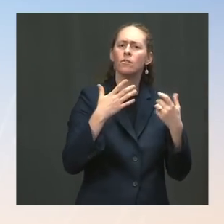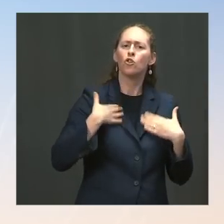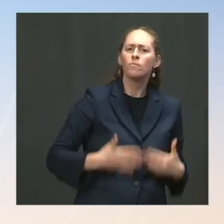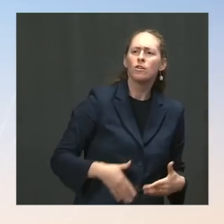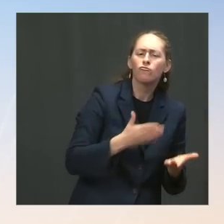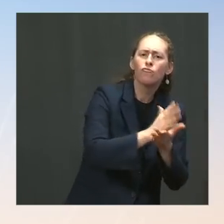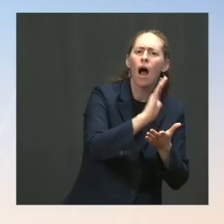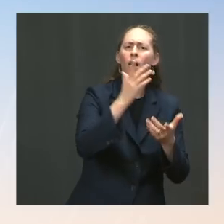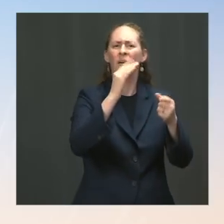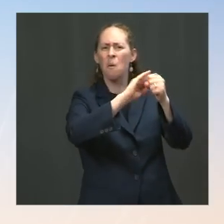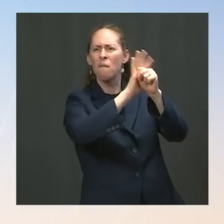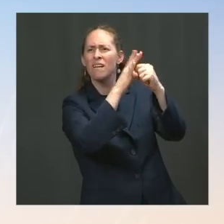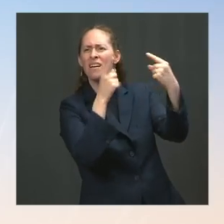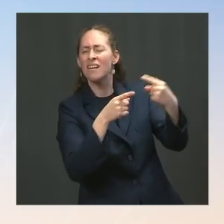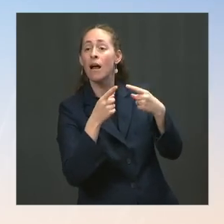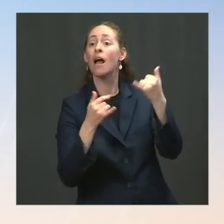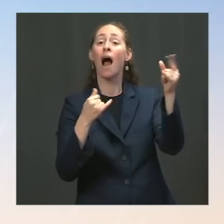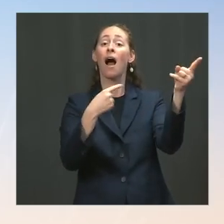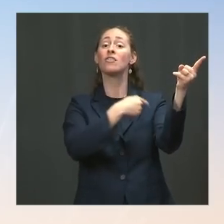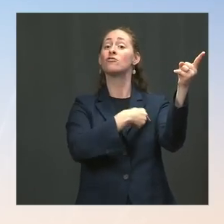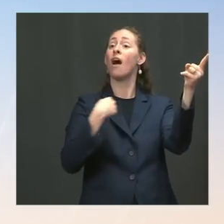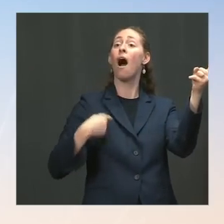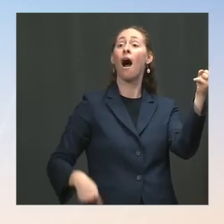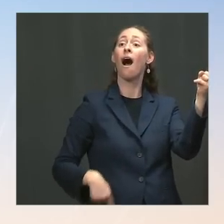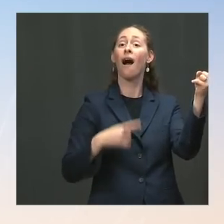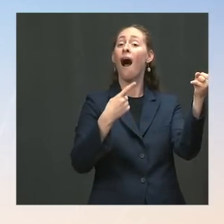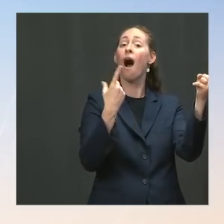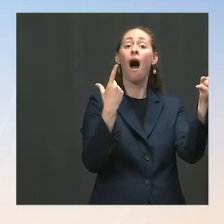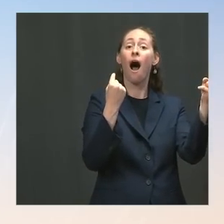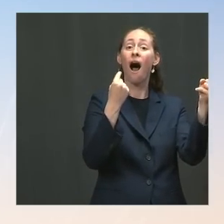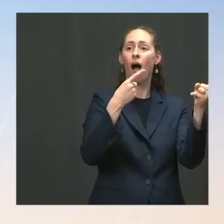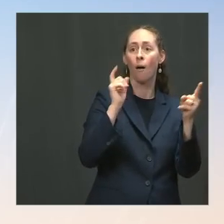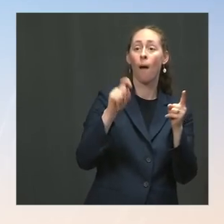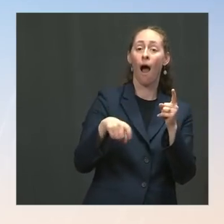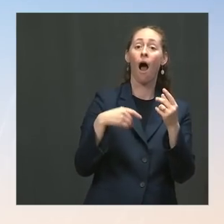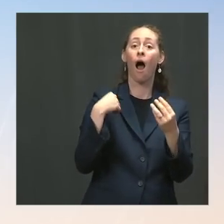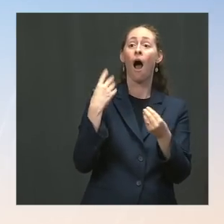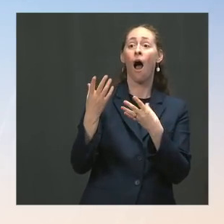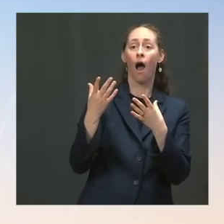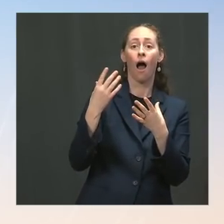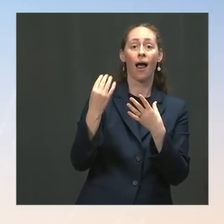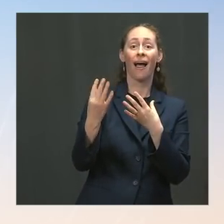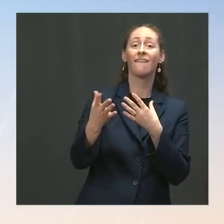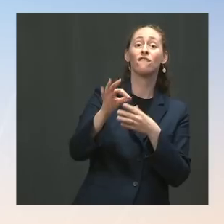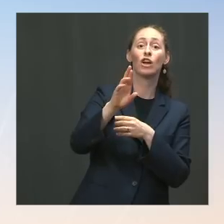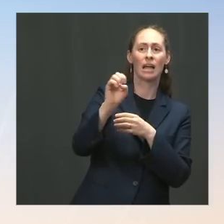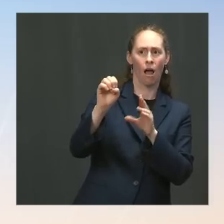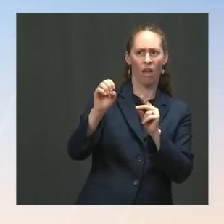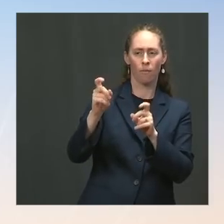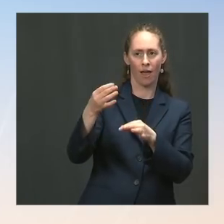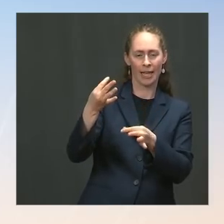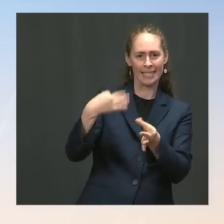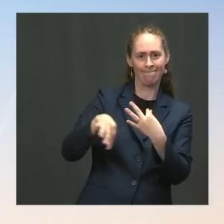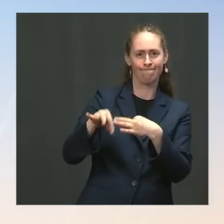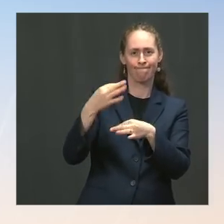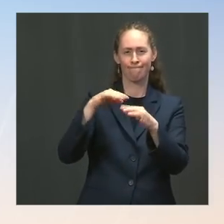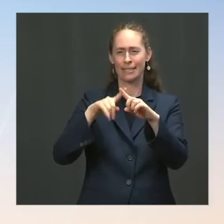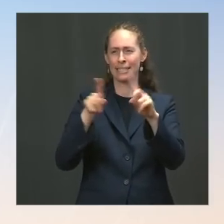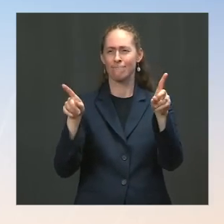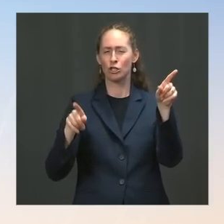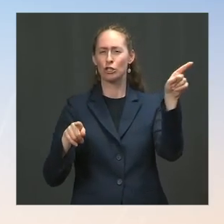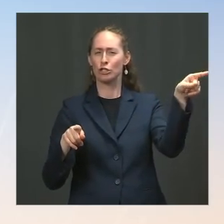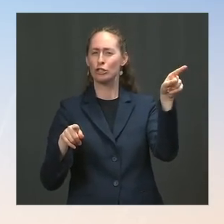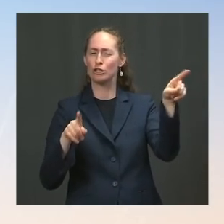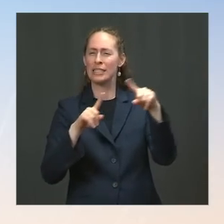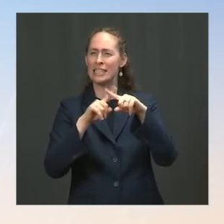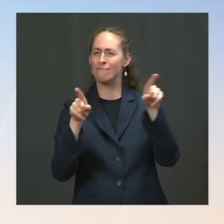same approach that China is taking. In fact, it is not. But I would say that in terms of their numbers, it is not just us citing this. I believe the numbers